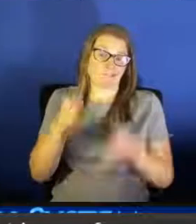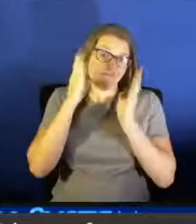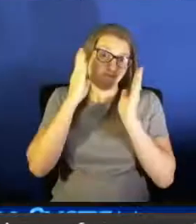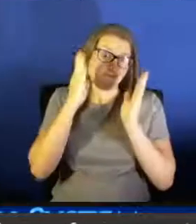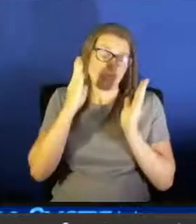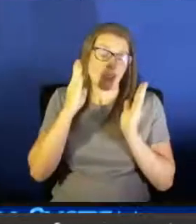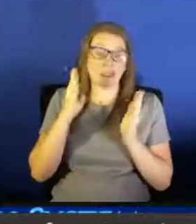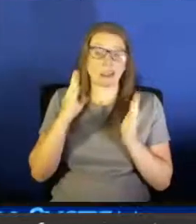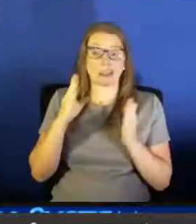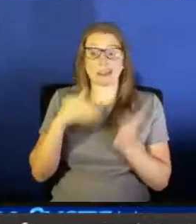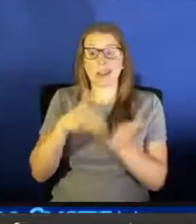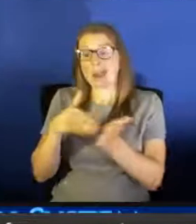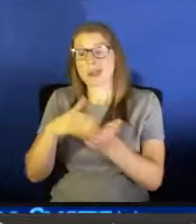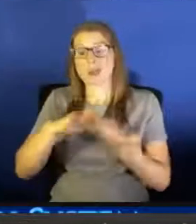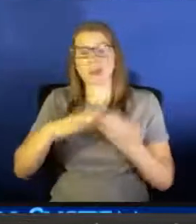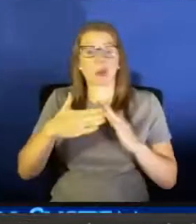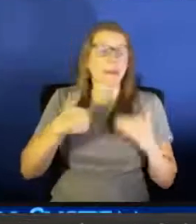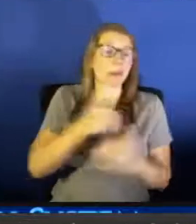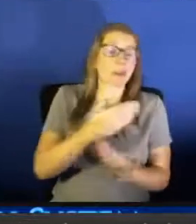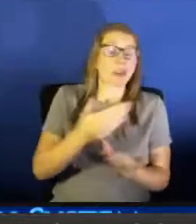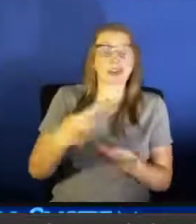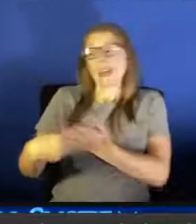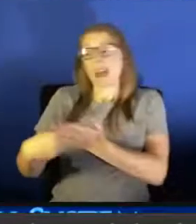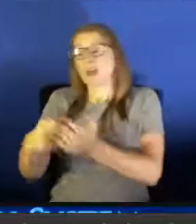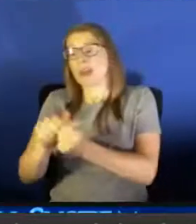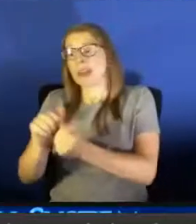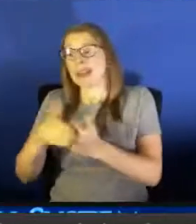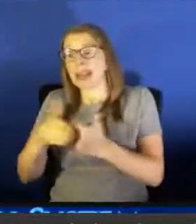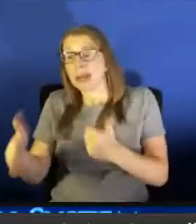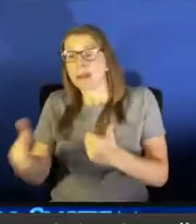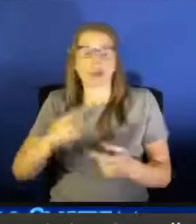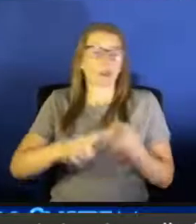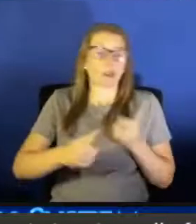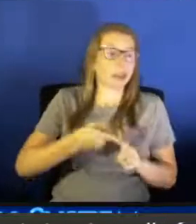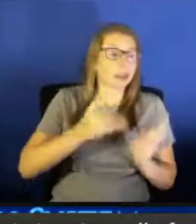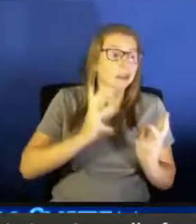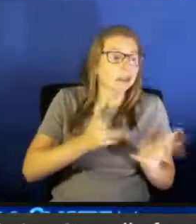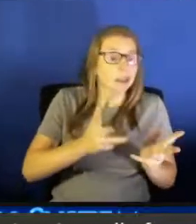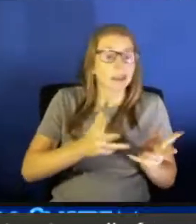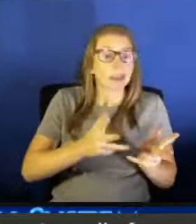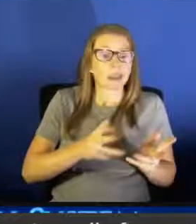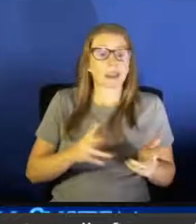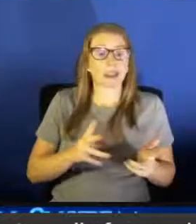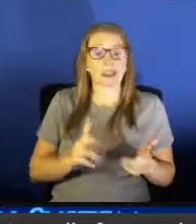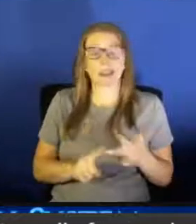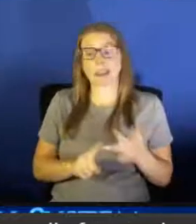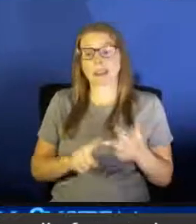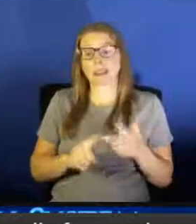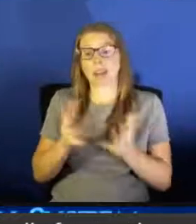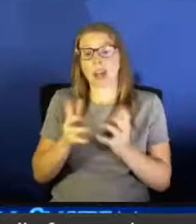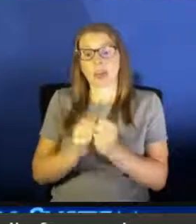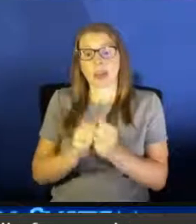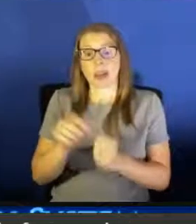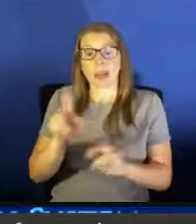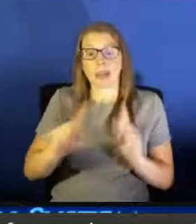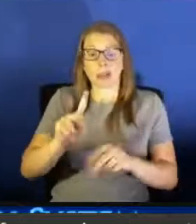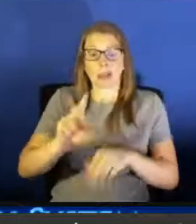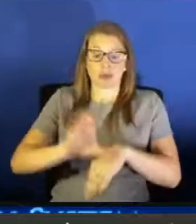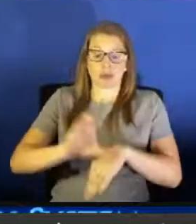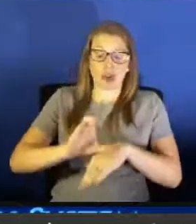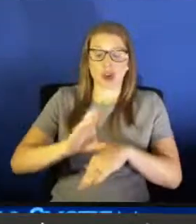there, talk to your neighbors, talk to your friends, talk to people at your church, at your mosque, wherever you